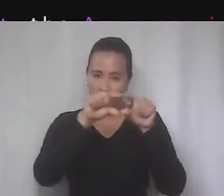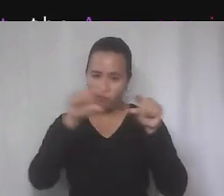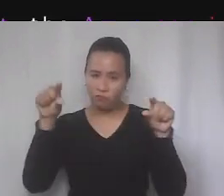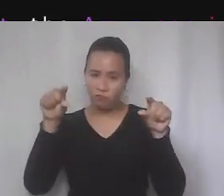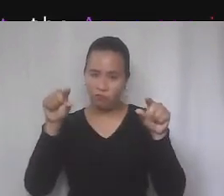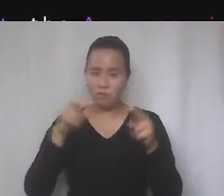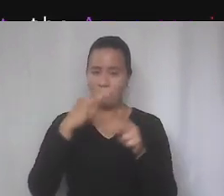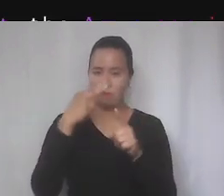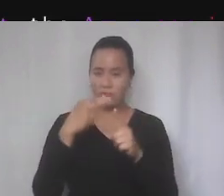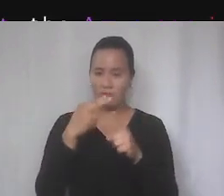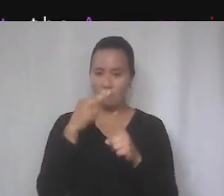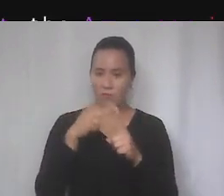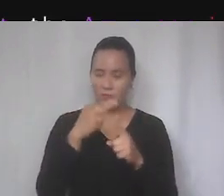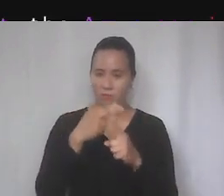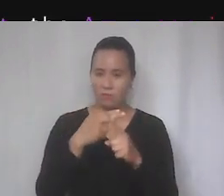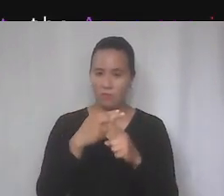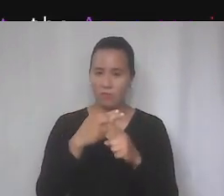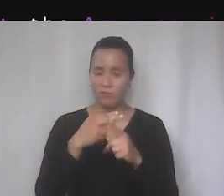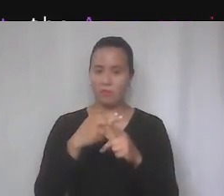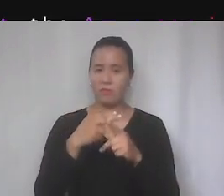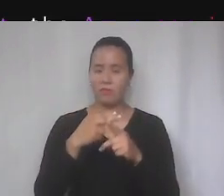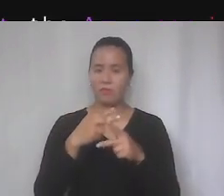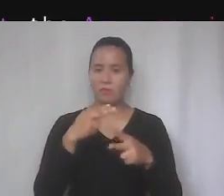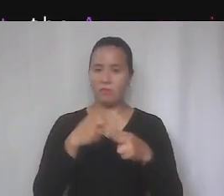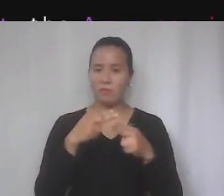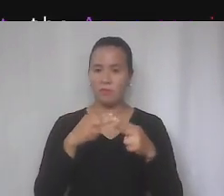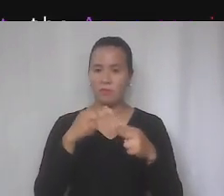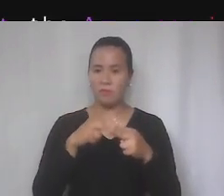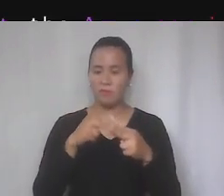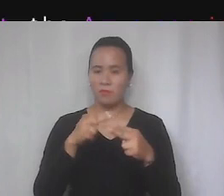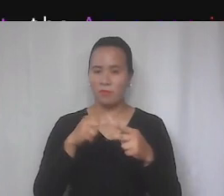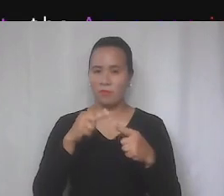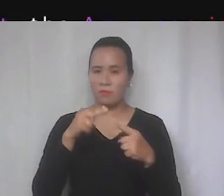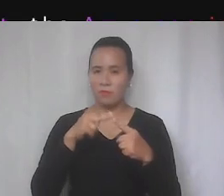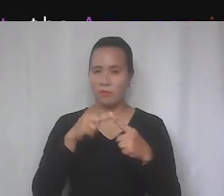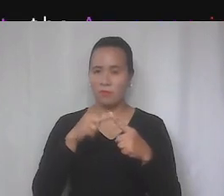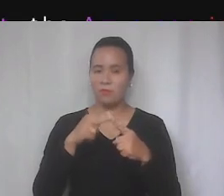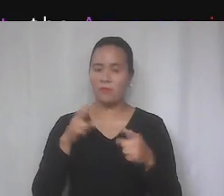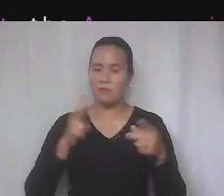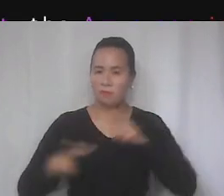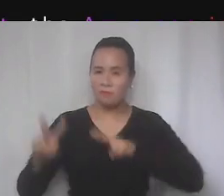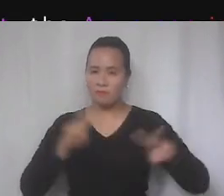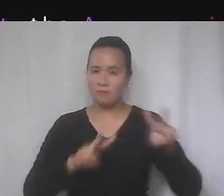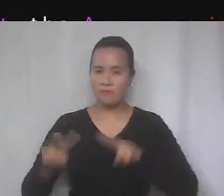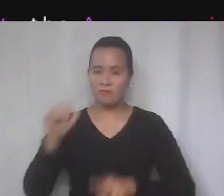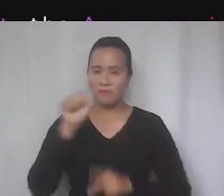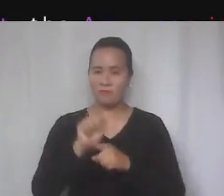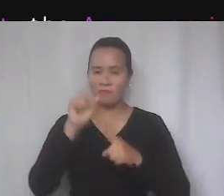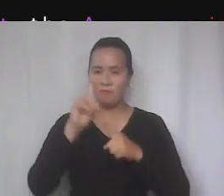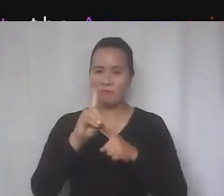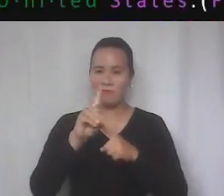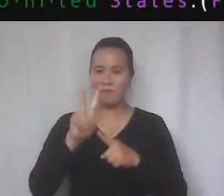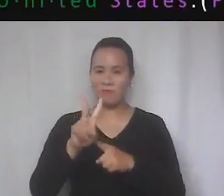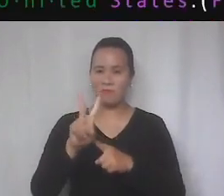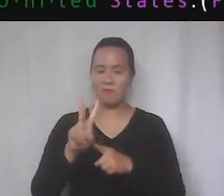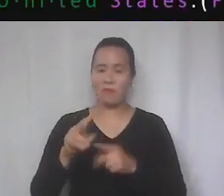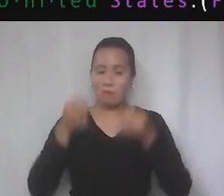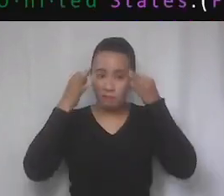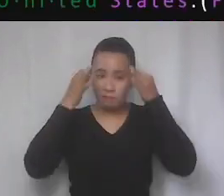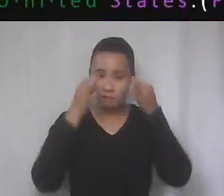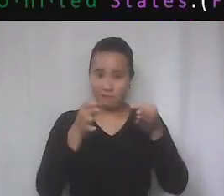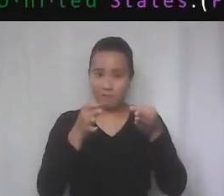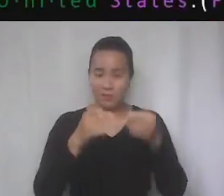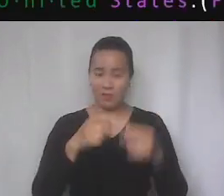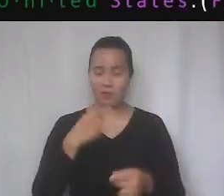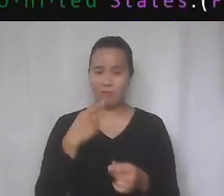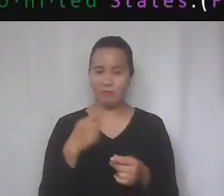verbs, adjectives, and adverbs. Now reading rulers are something that teachers have used for a long time for focus. And with a single click here, I